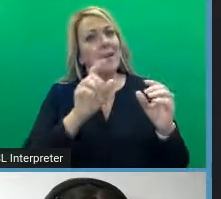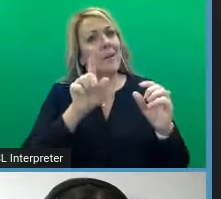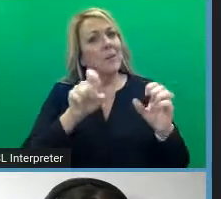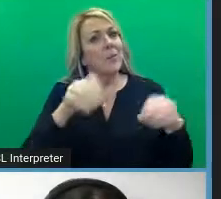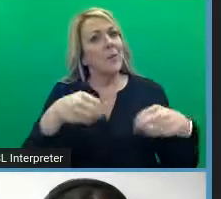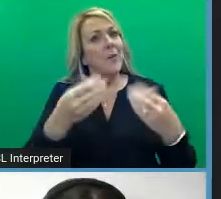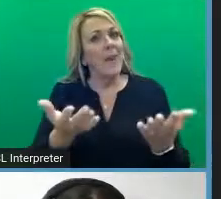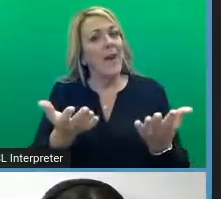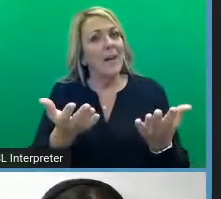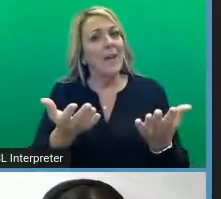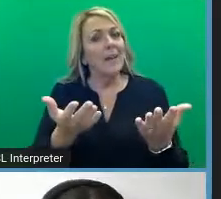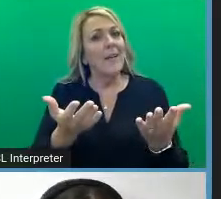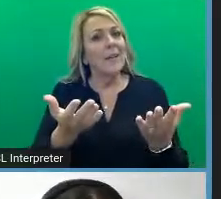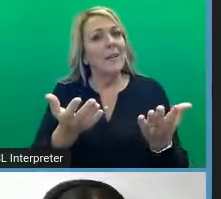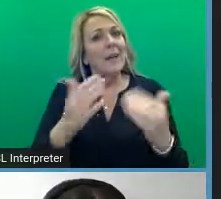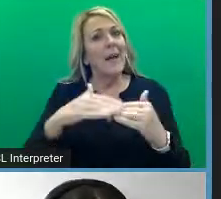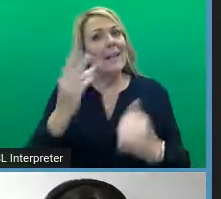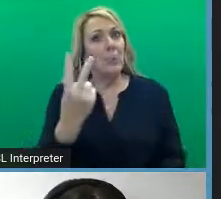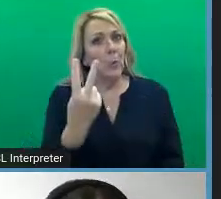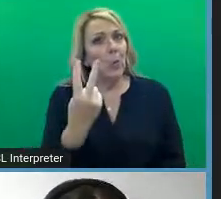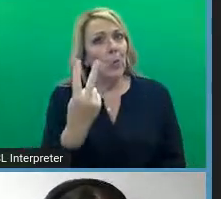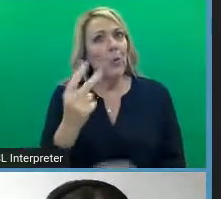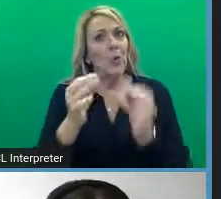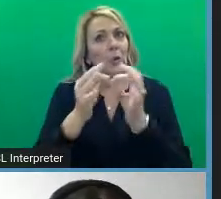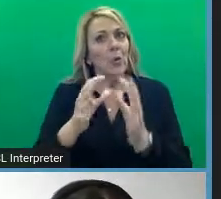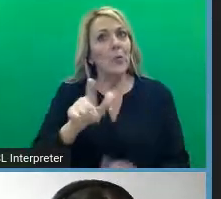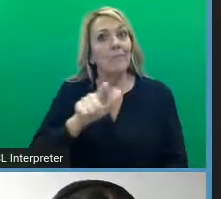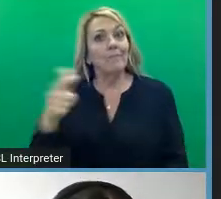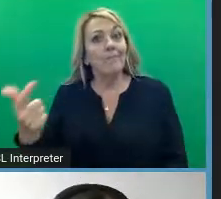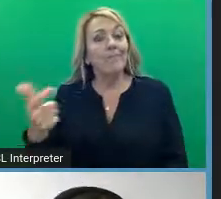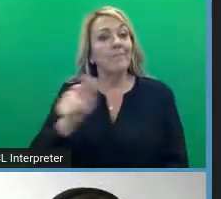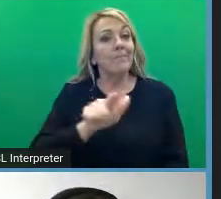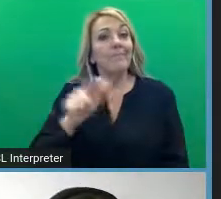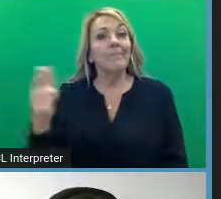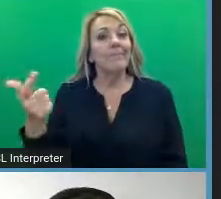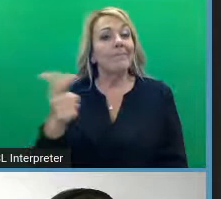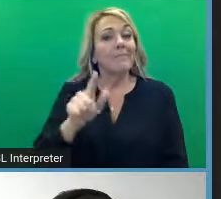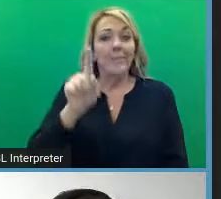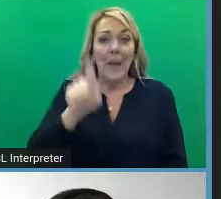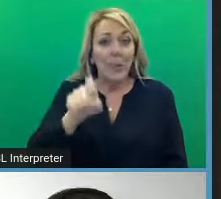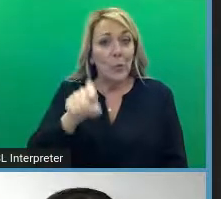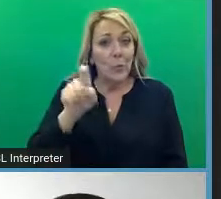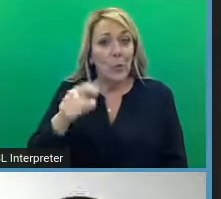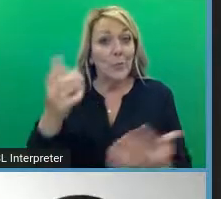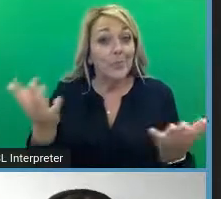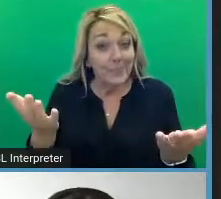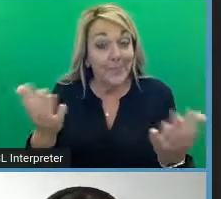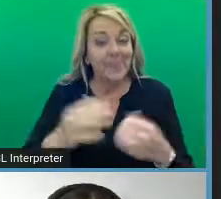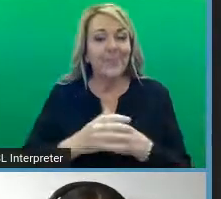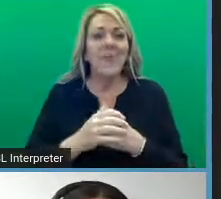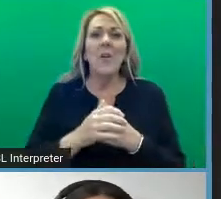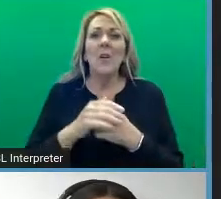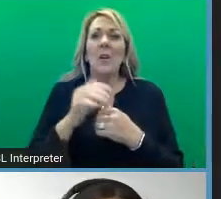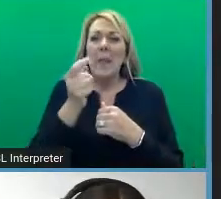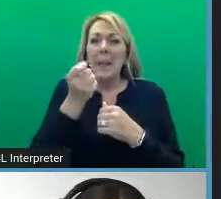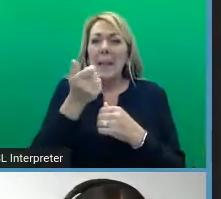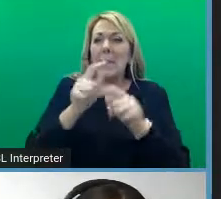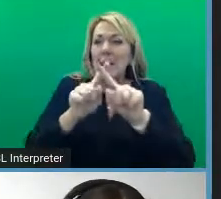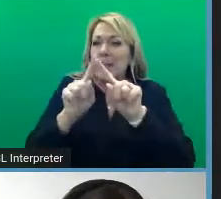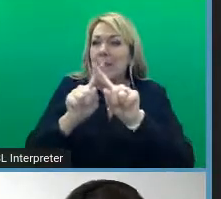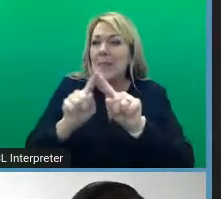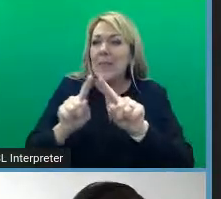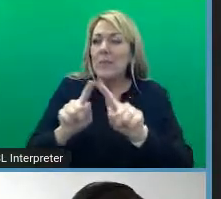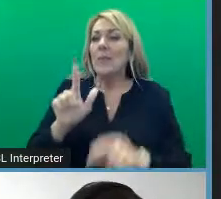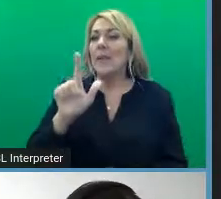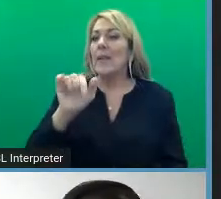provide at least two interpreters to give everyone a break. So there are little nuanced differences that come with